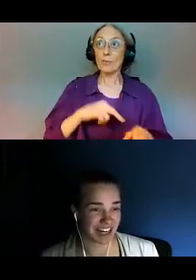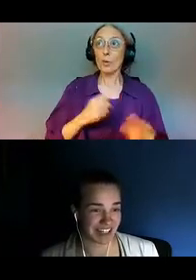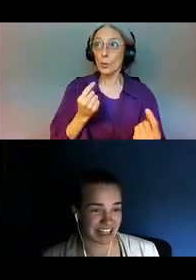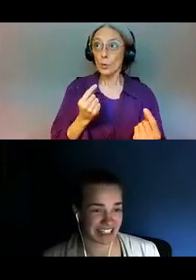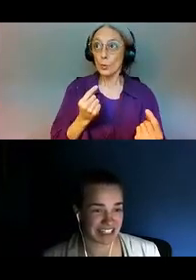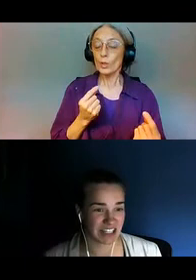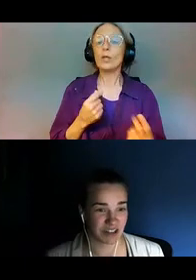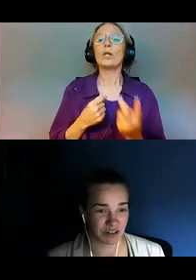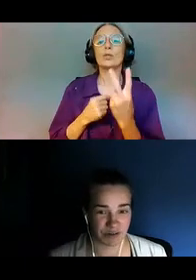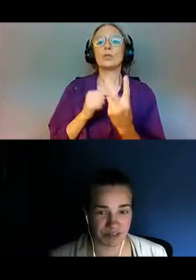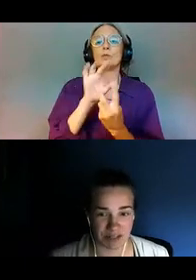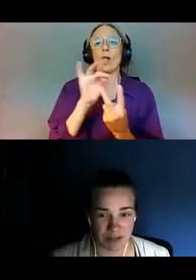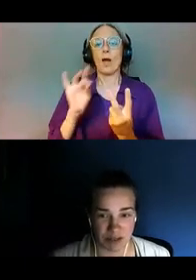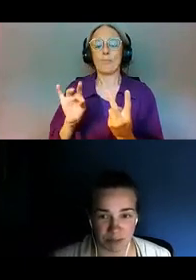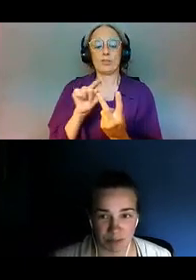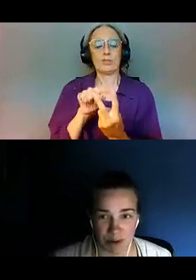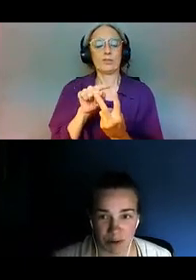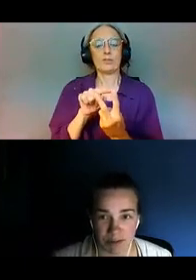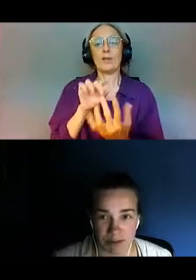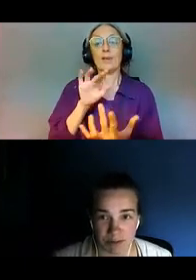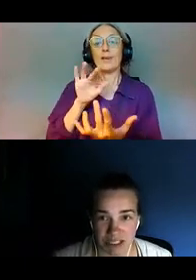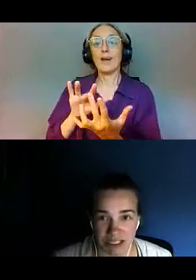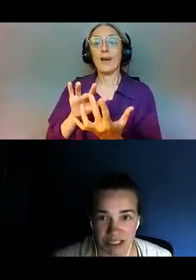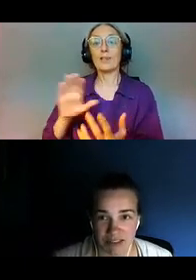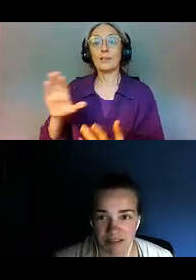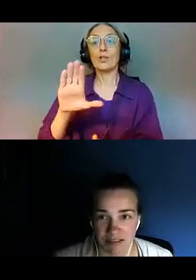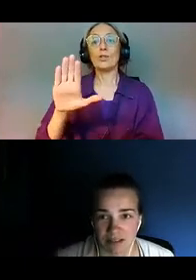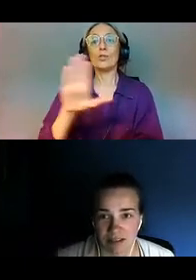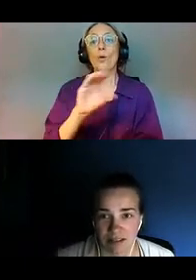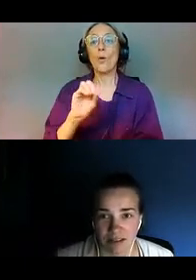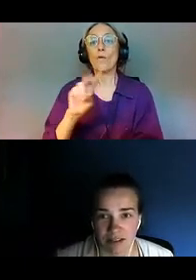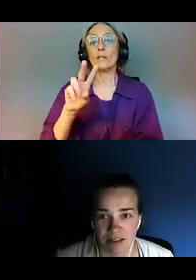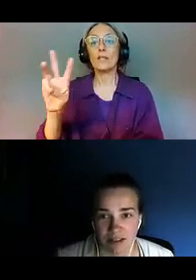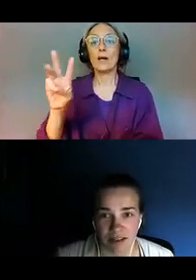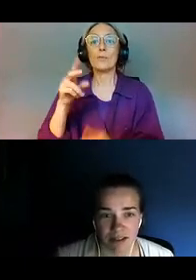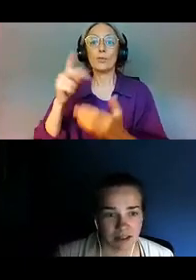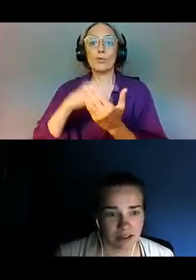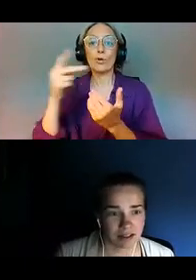involve contacting your OVW program specialist.